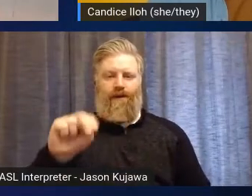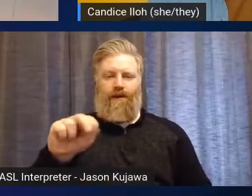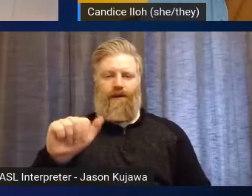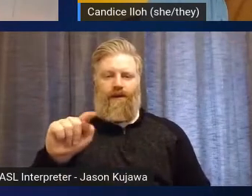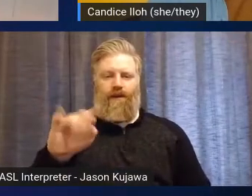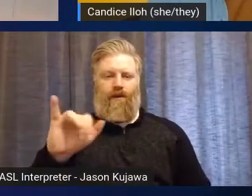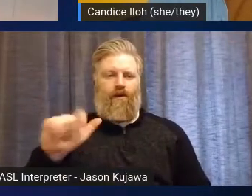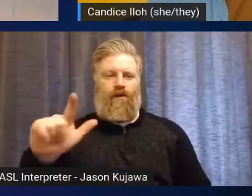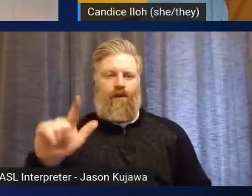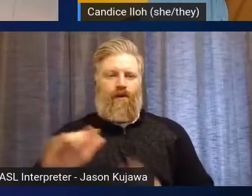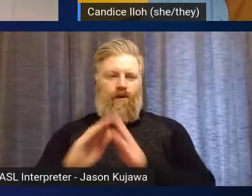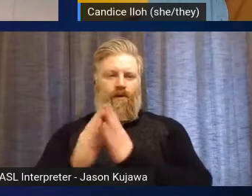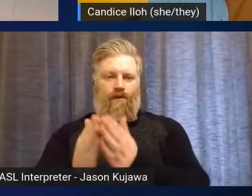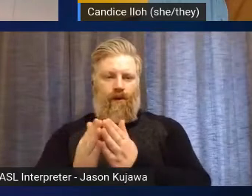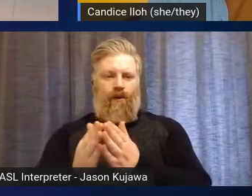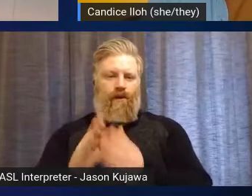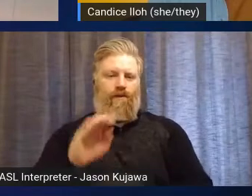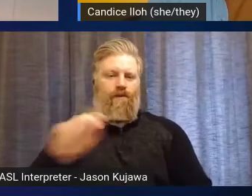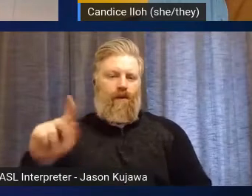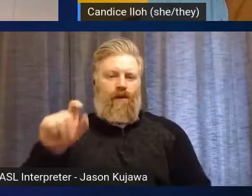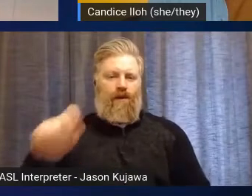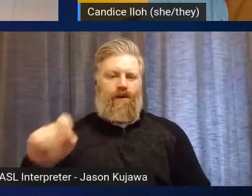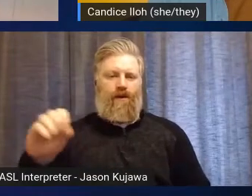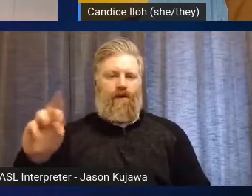questions@nationalbook.org. That's